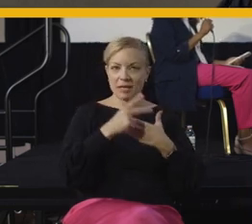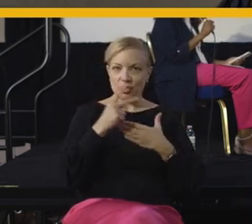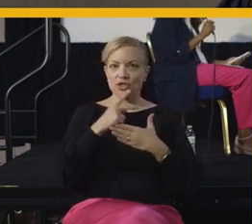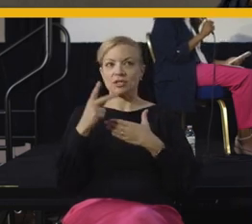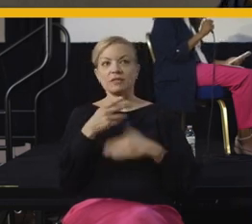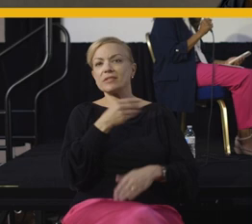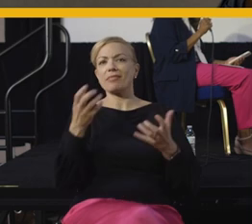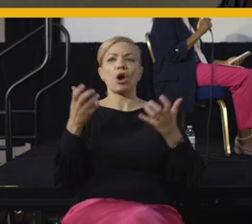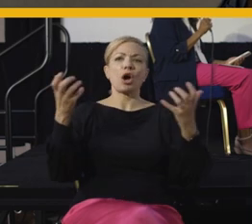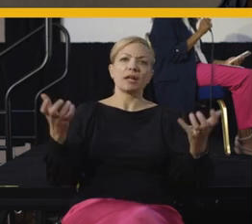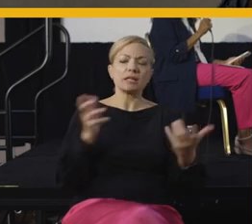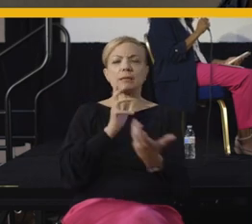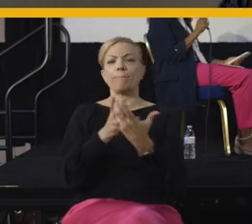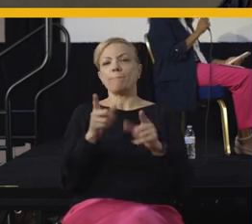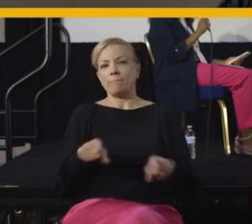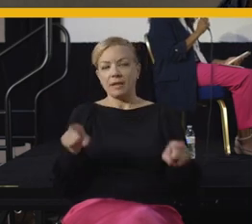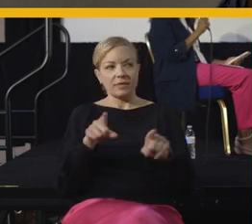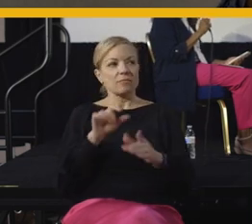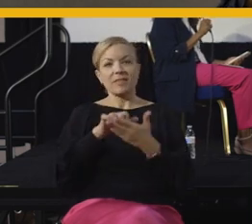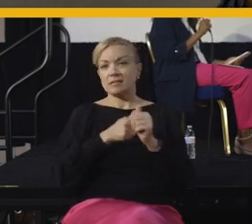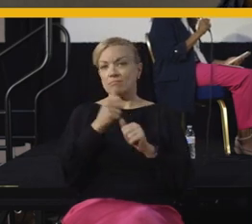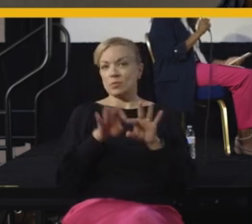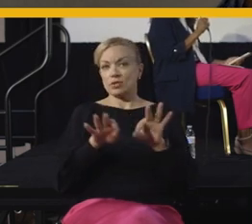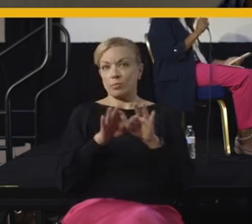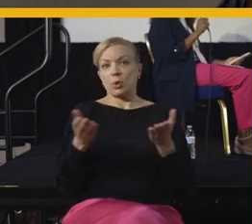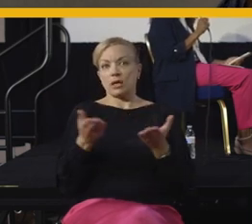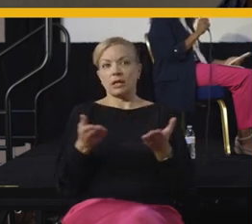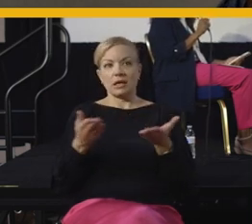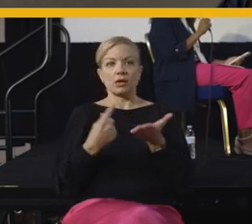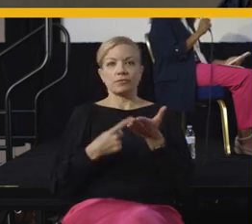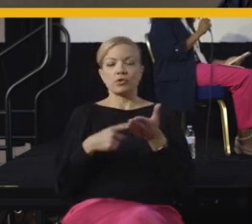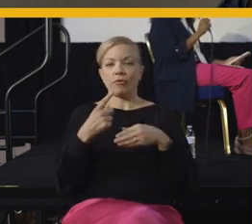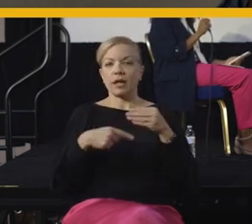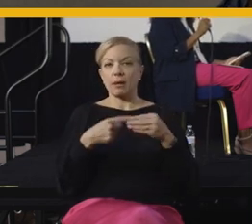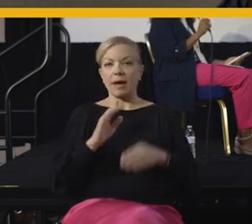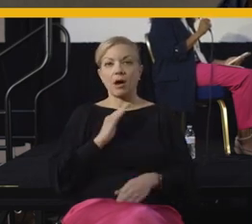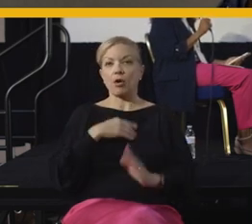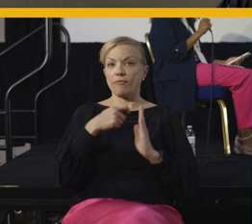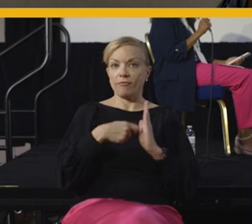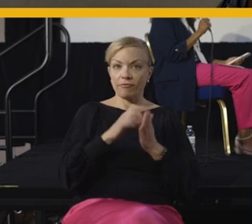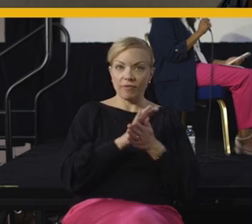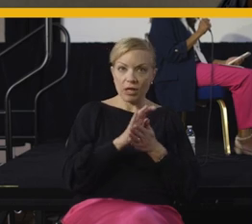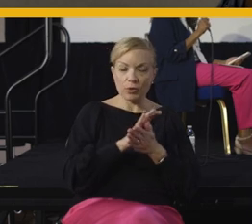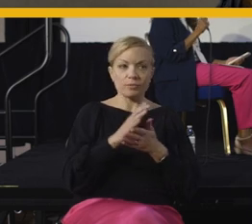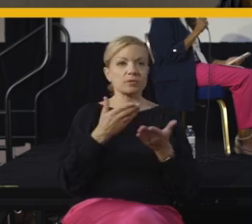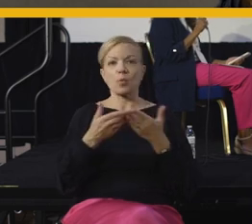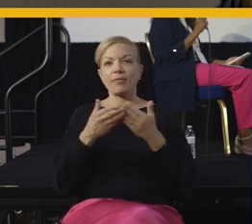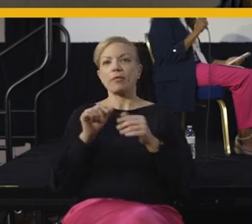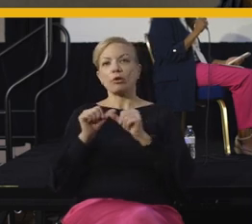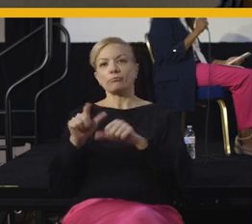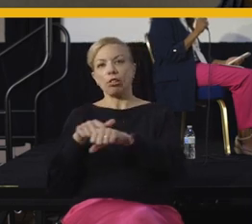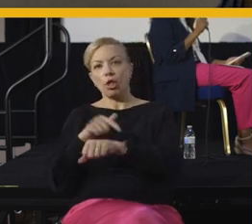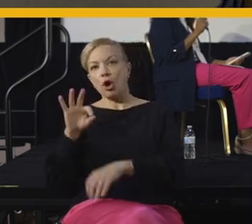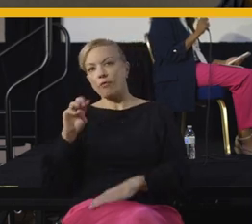audiences where they are. That's one of the things that's most important for us when we're talking about our films, whether they're long form or